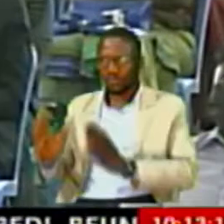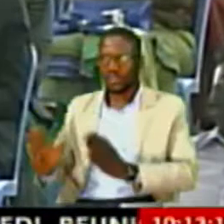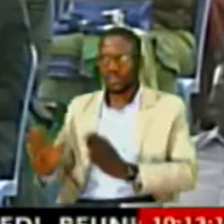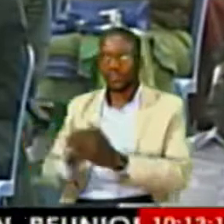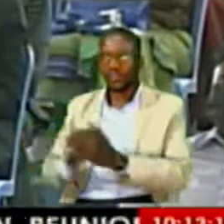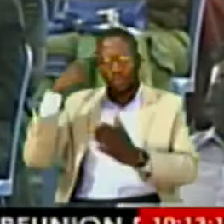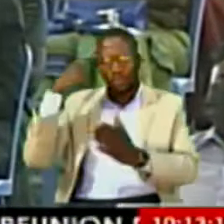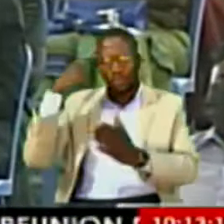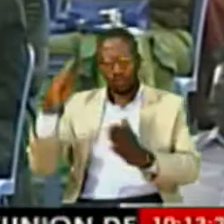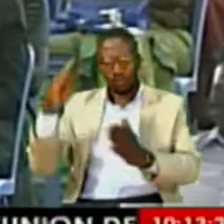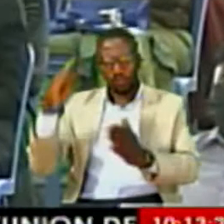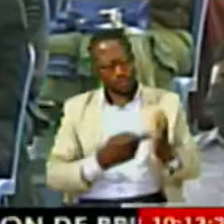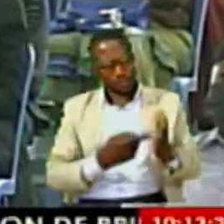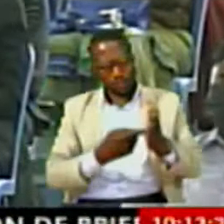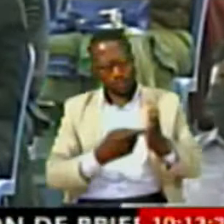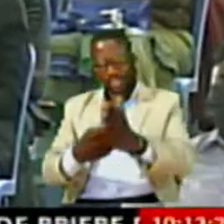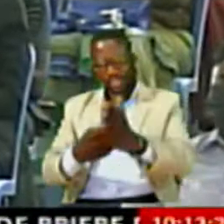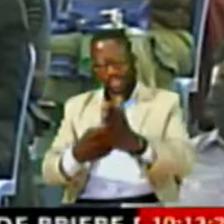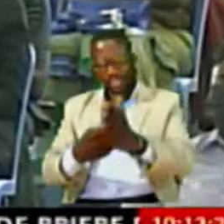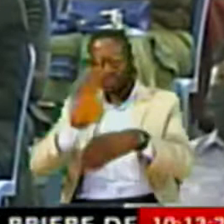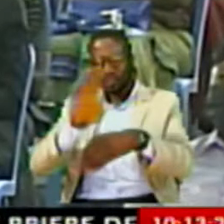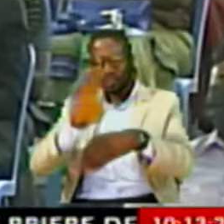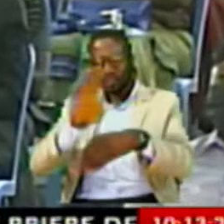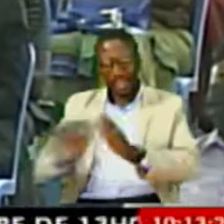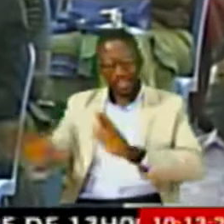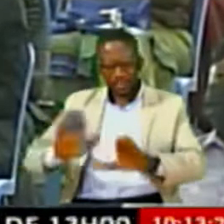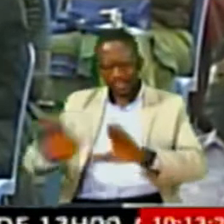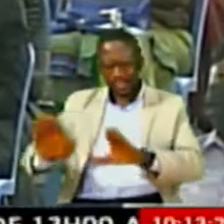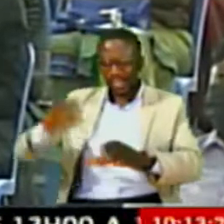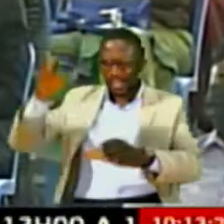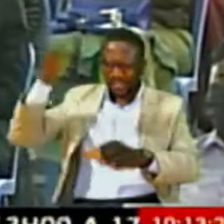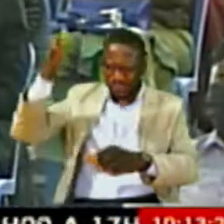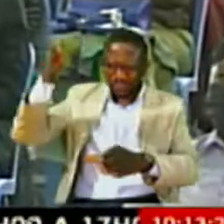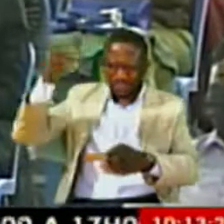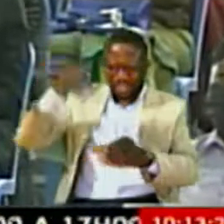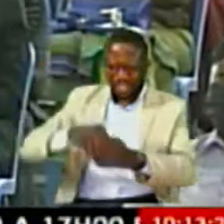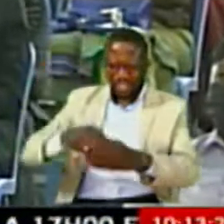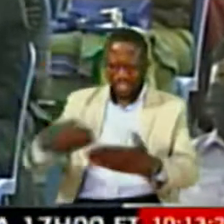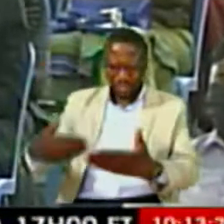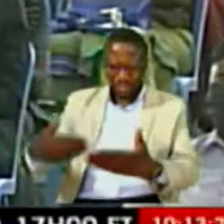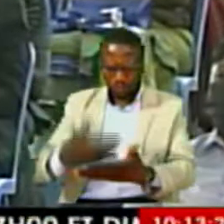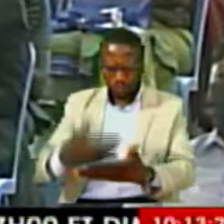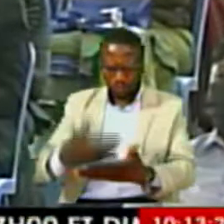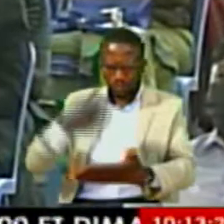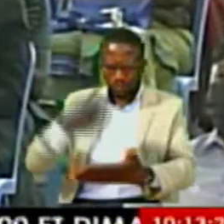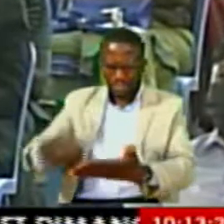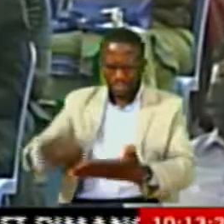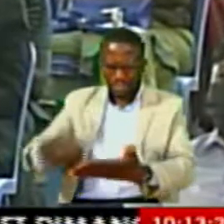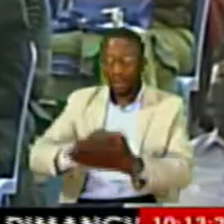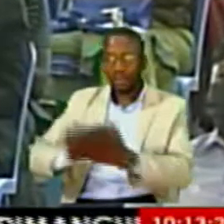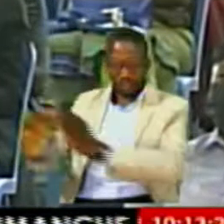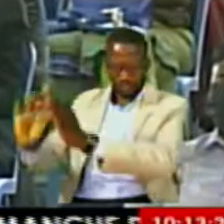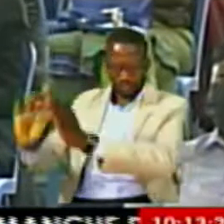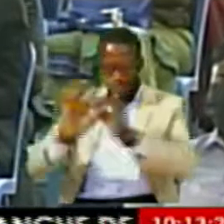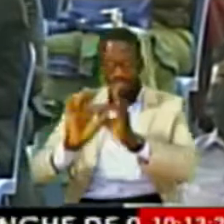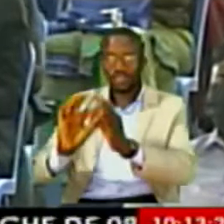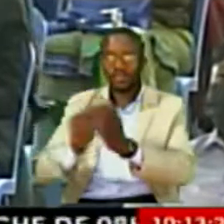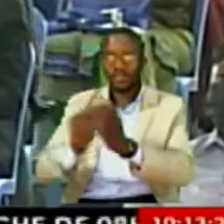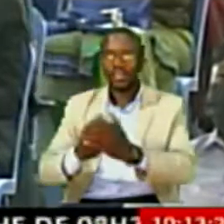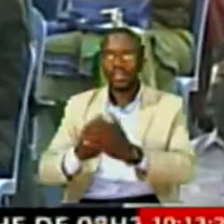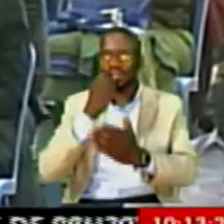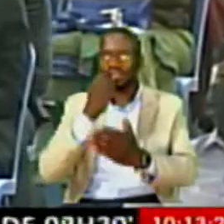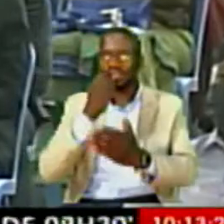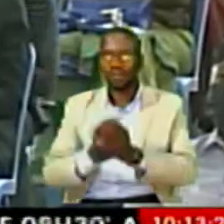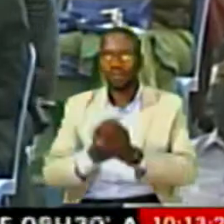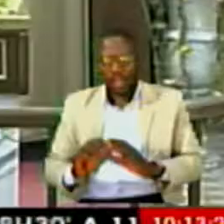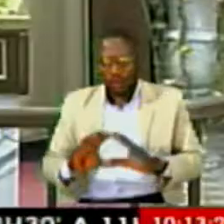montrer ce qu'il ferait dans le Nouveau Testament. To show what he would do in the New comment Testament. Comment il viendrait lui-même dans un corps de chair. How